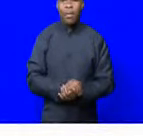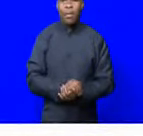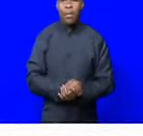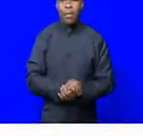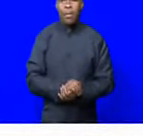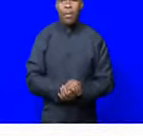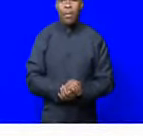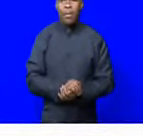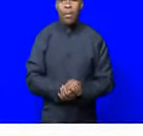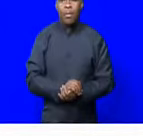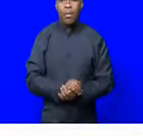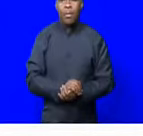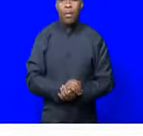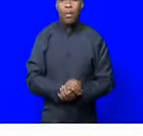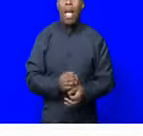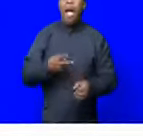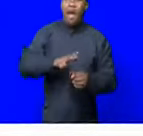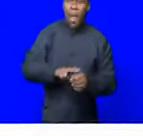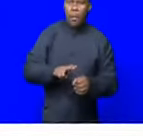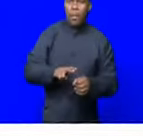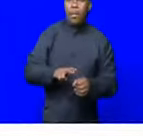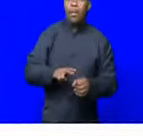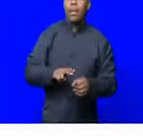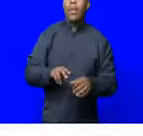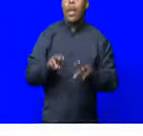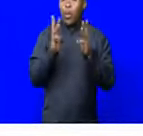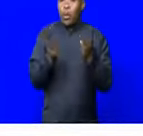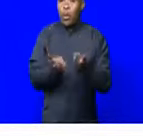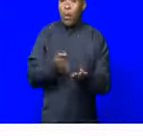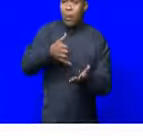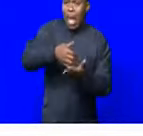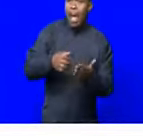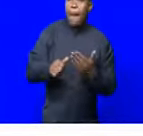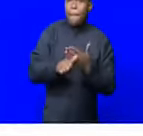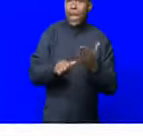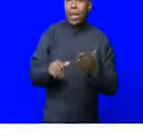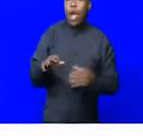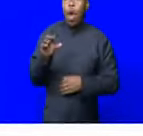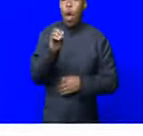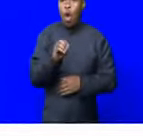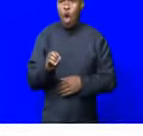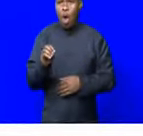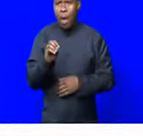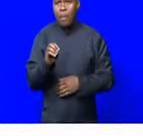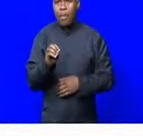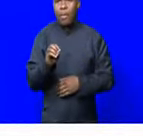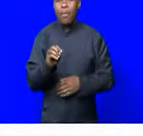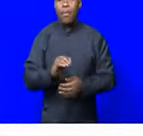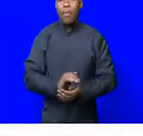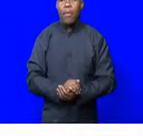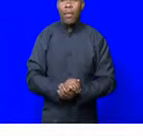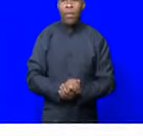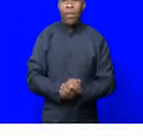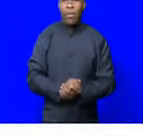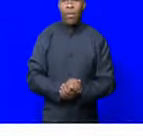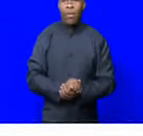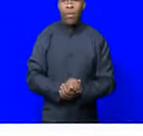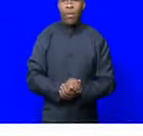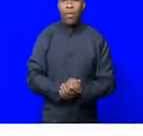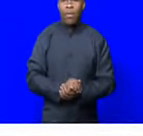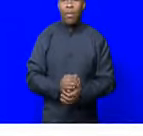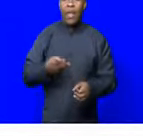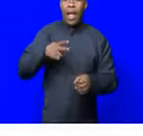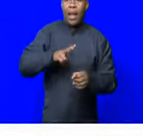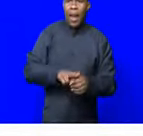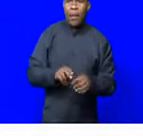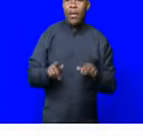Test continues at the Rugby League World Cup, being hosted in October, and, of course, at the Rugby World Cup Sevens, which I'm